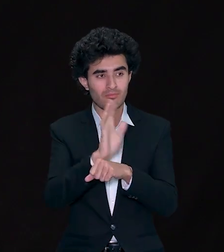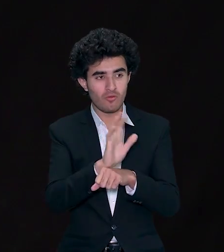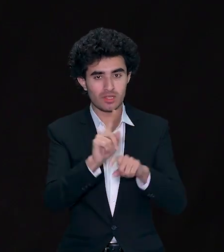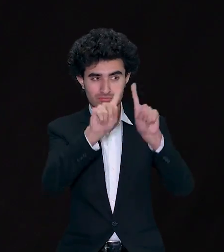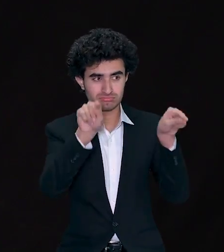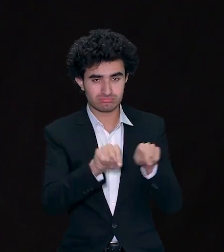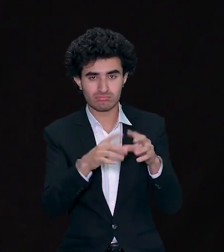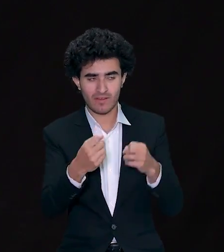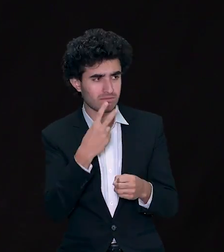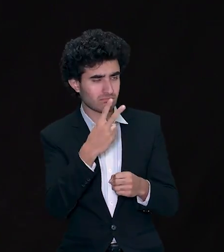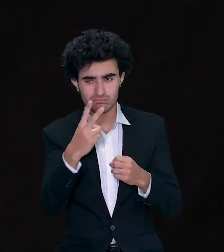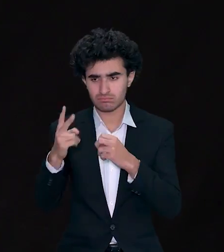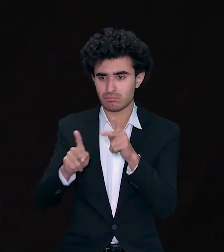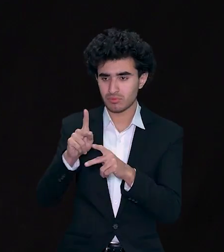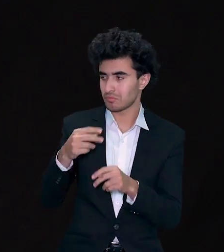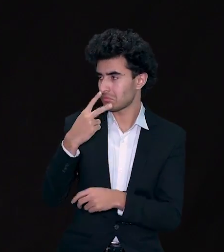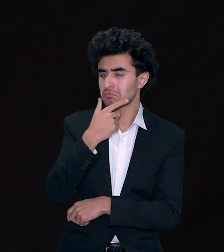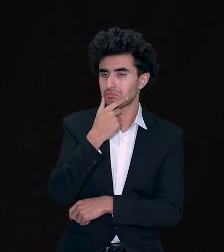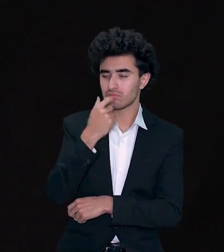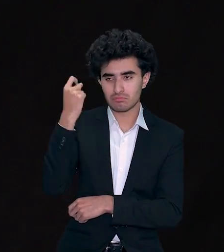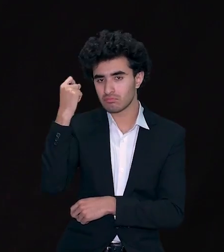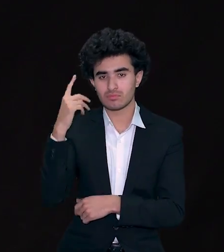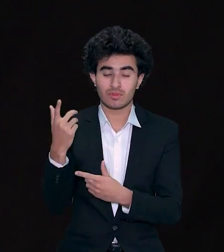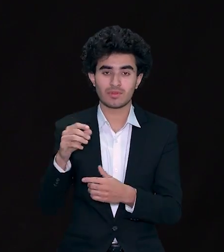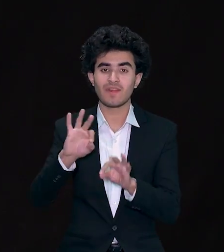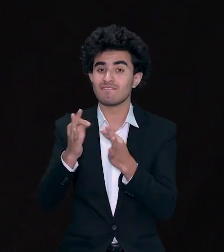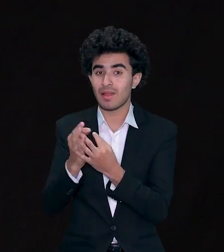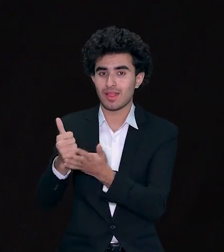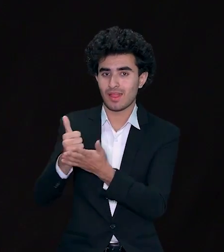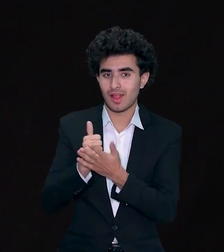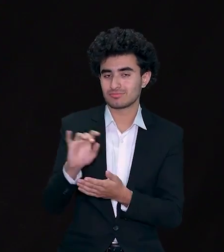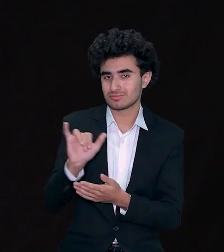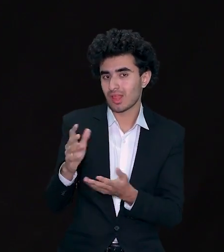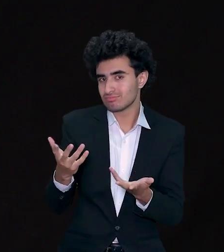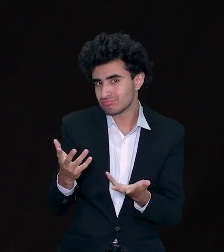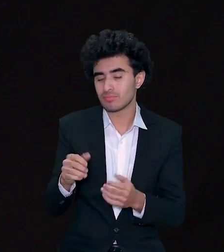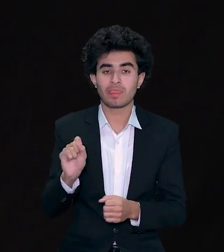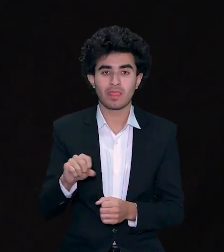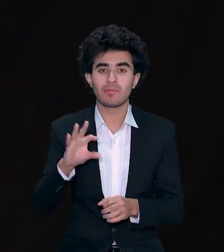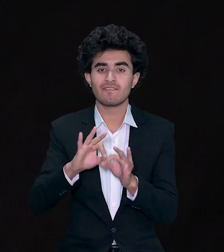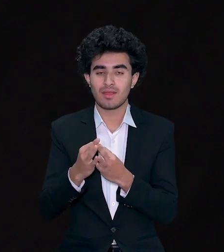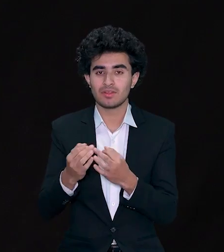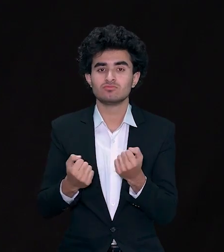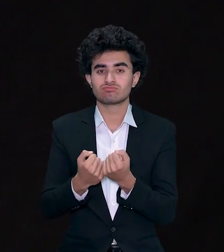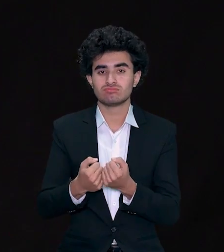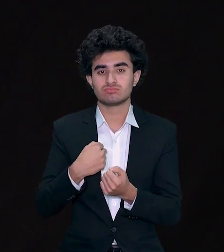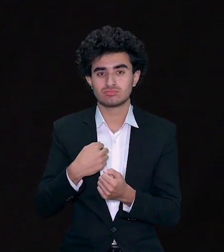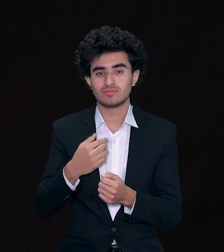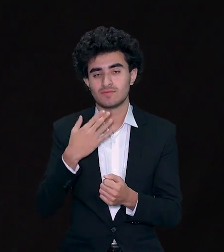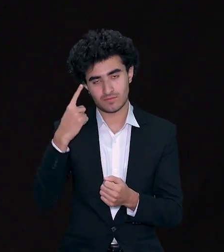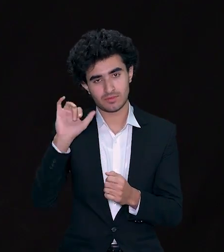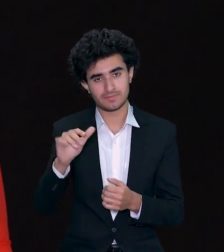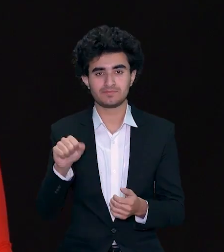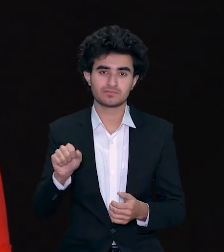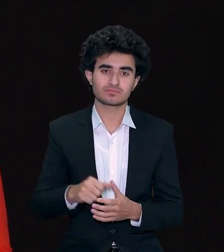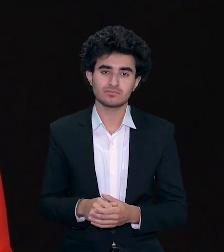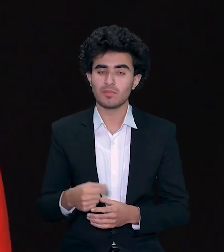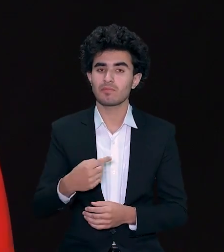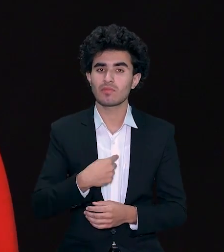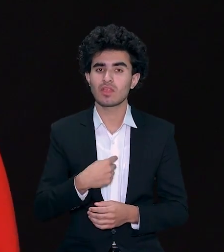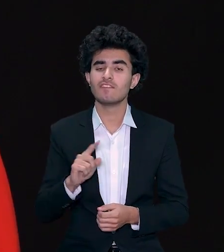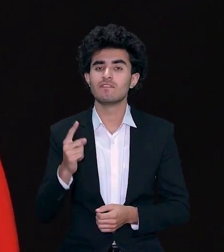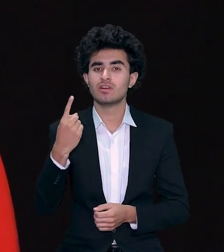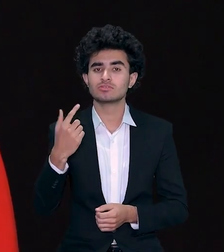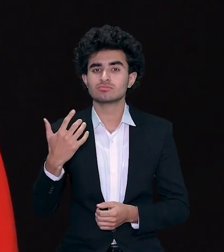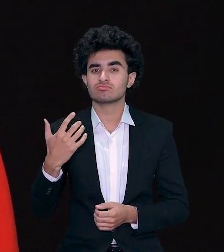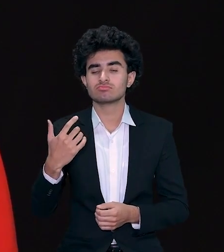plays, so it was kind of like a given to me. My family and I grew up playing dumb charades and everything, so it was nice to play a part. My